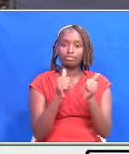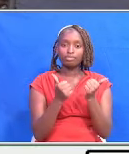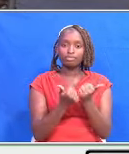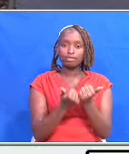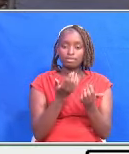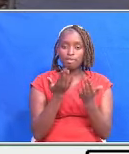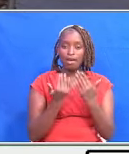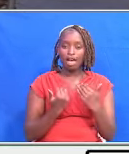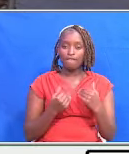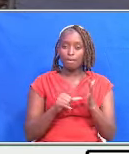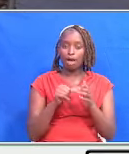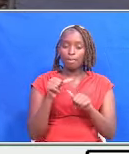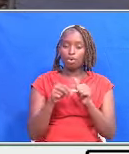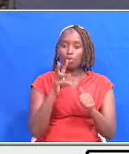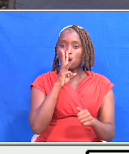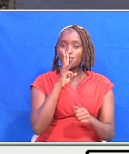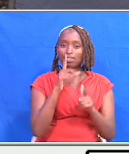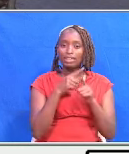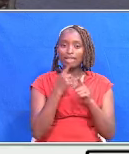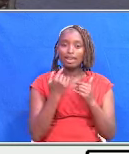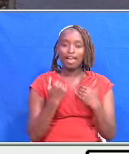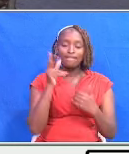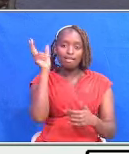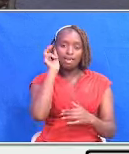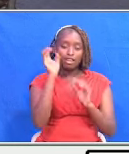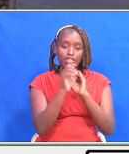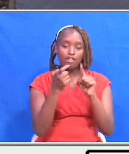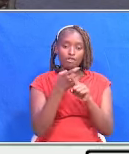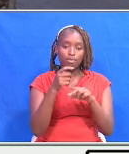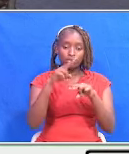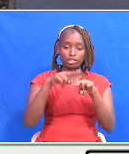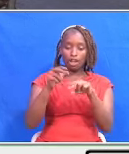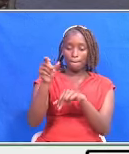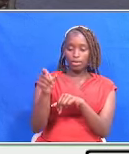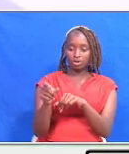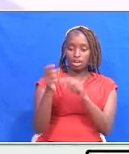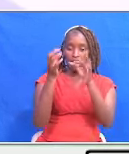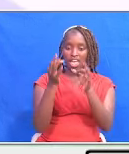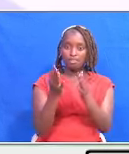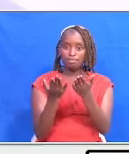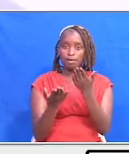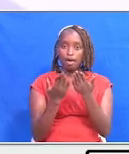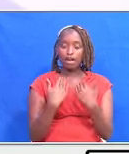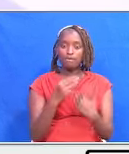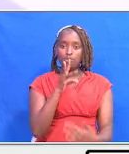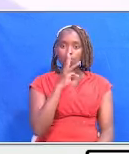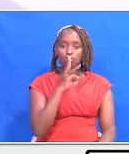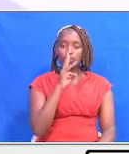could have a problem about water and you hear nothing about from the chairperson, from, if it's the water towers or anything like that.